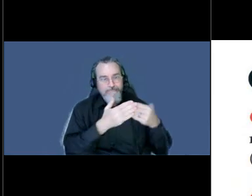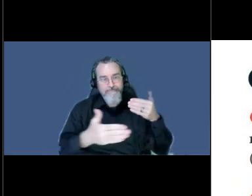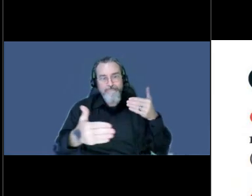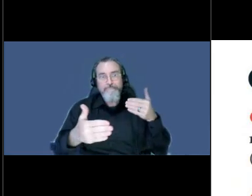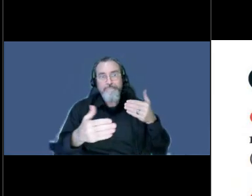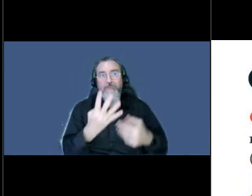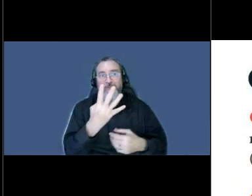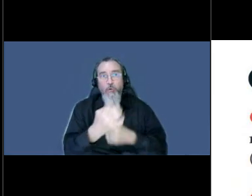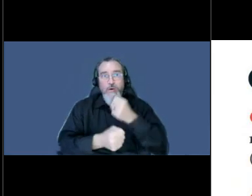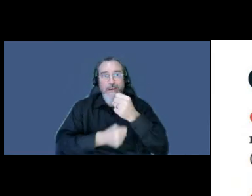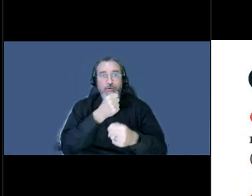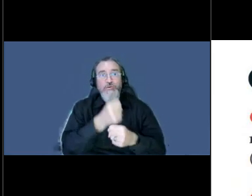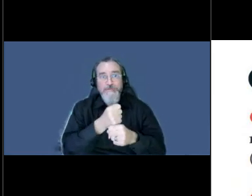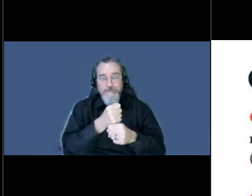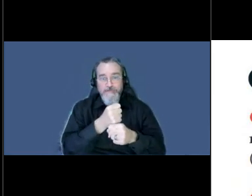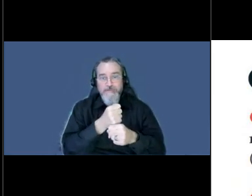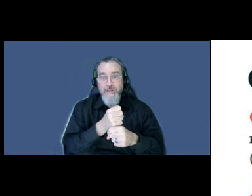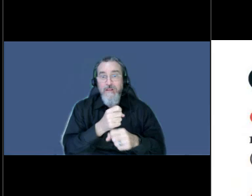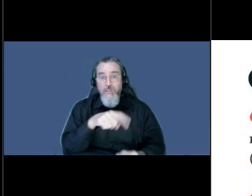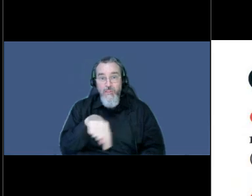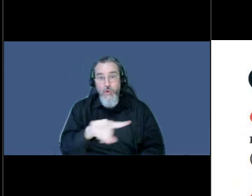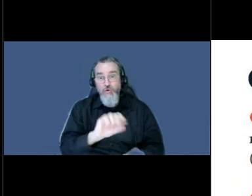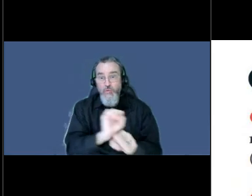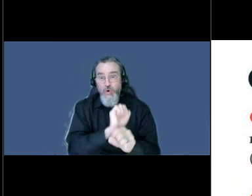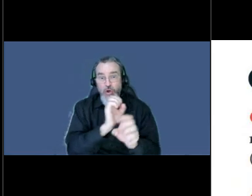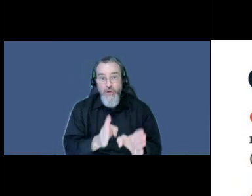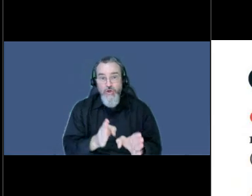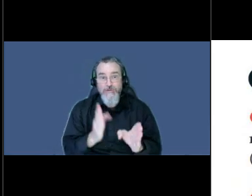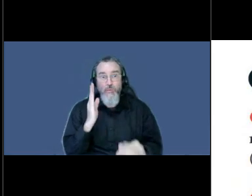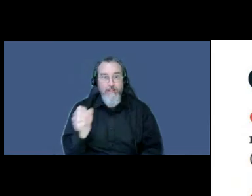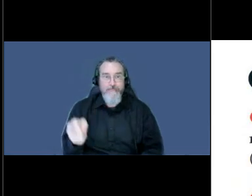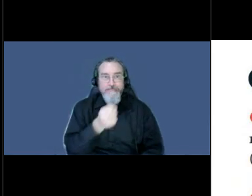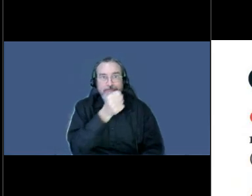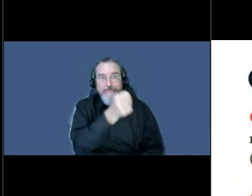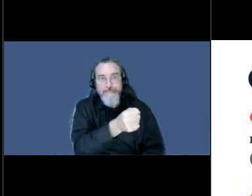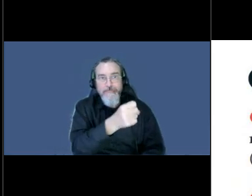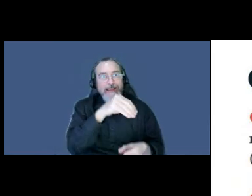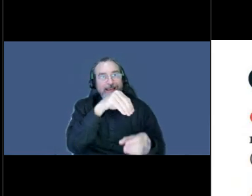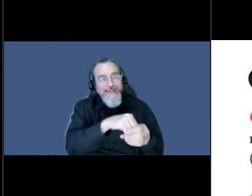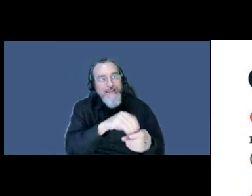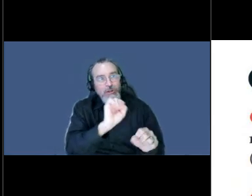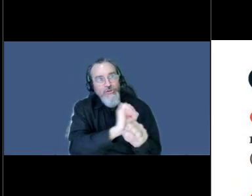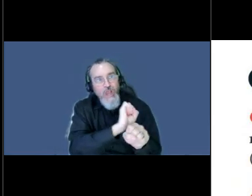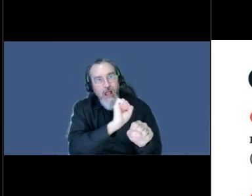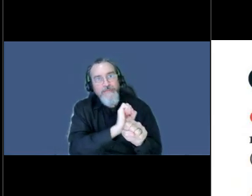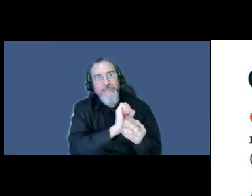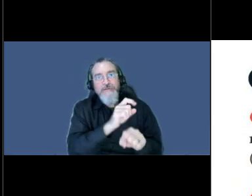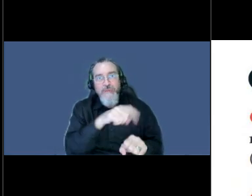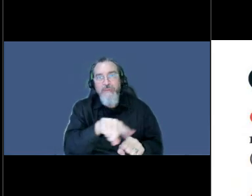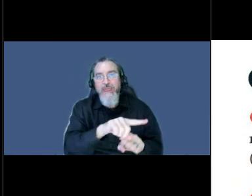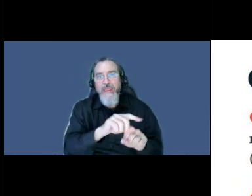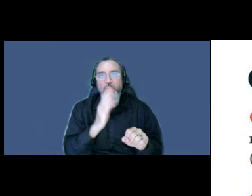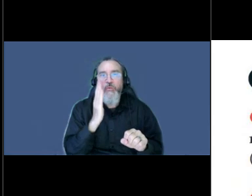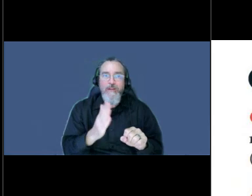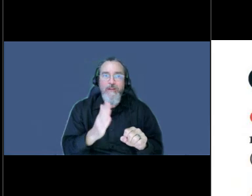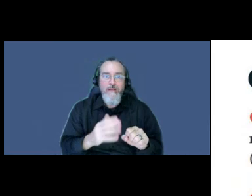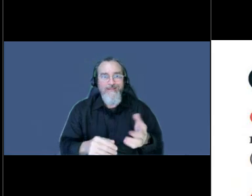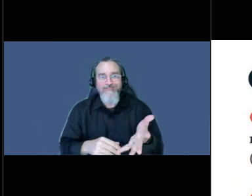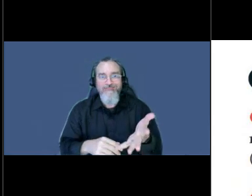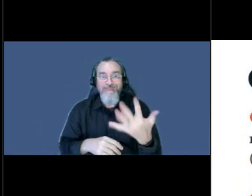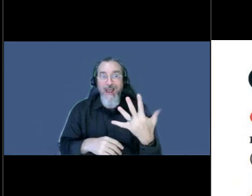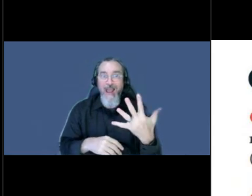And these workers will be placed in jobs that will advance the 5 strategies that